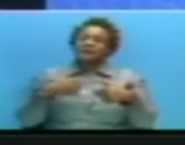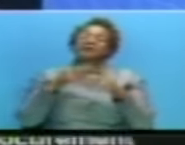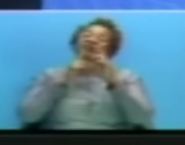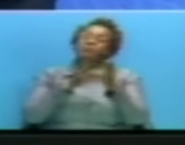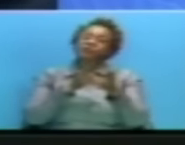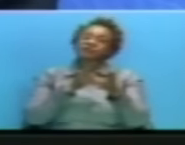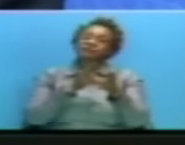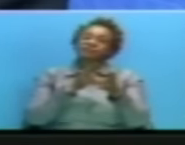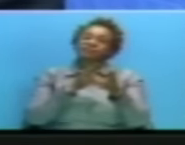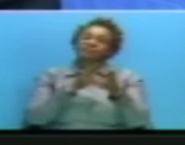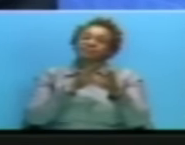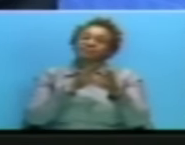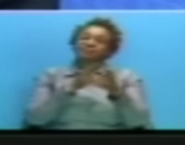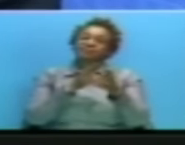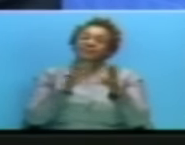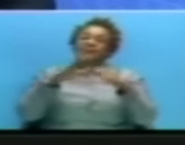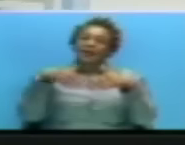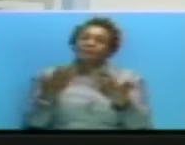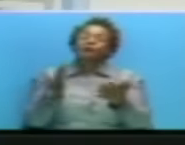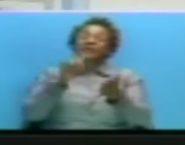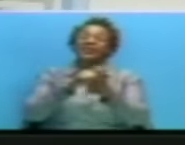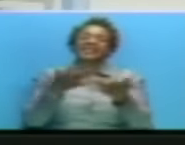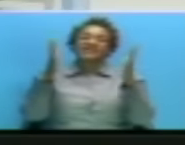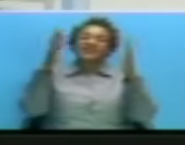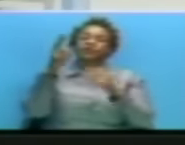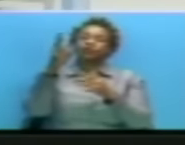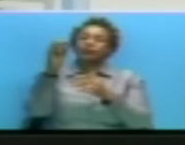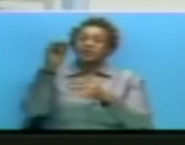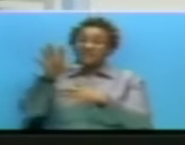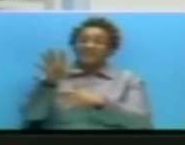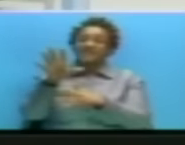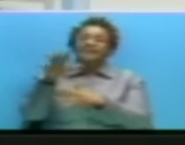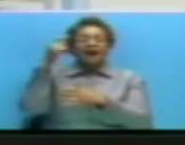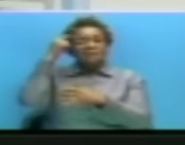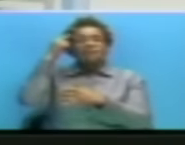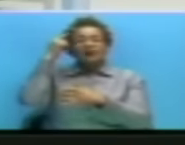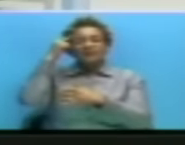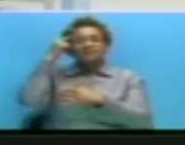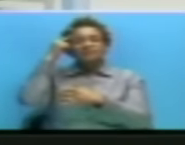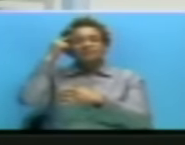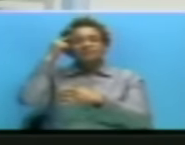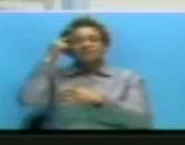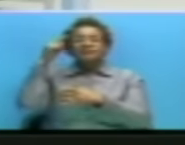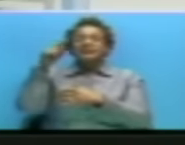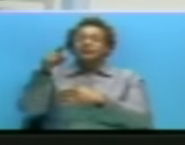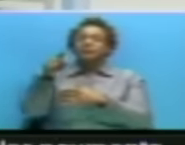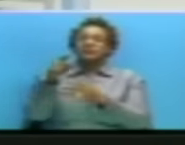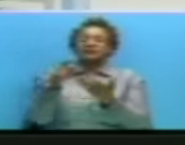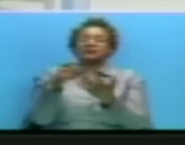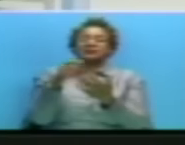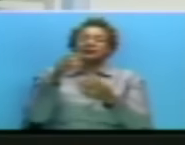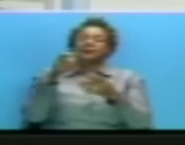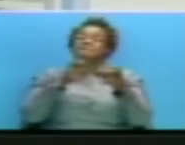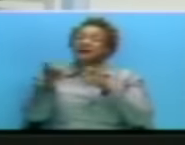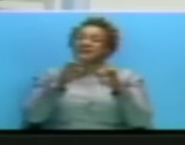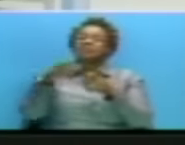Okay, sure. Go ahead. Let me respond. Yes. About that event, 2005. Yes. That's when it was. Yes. And it was staged, managed by the government